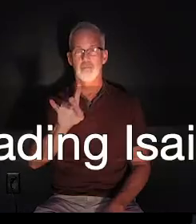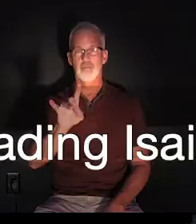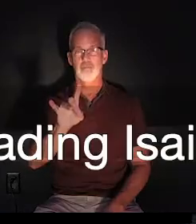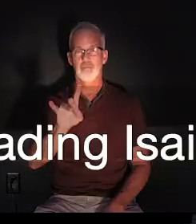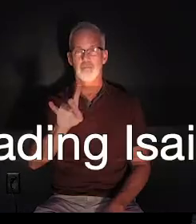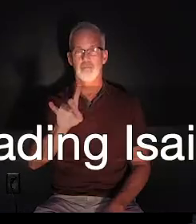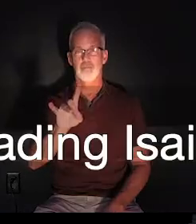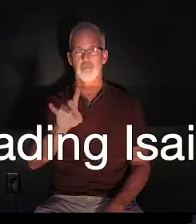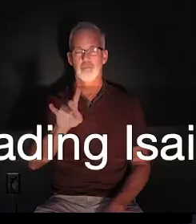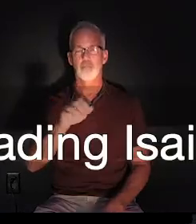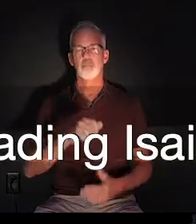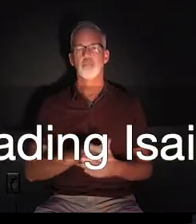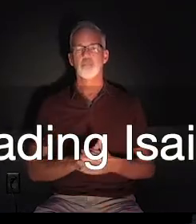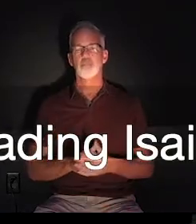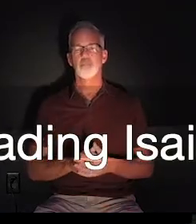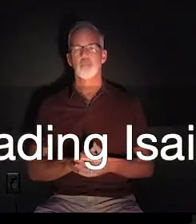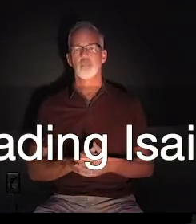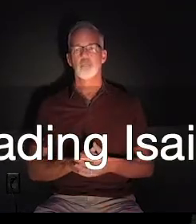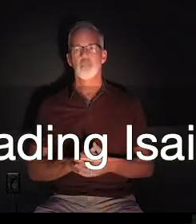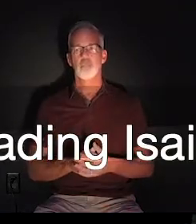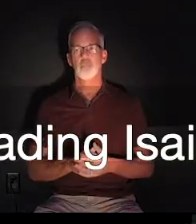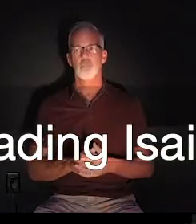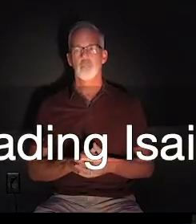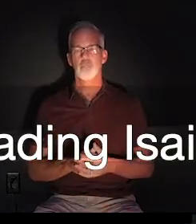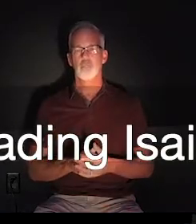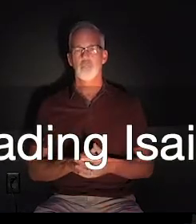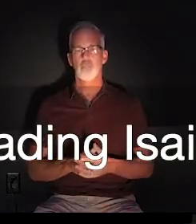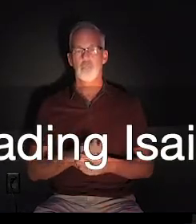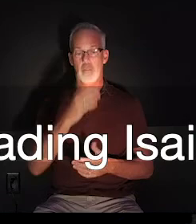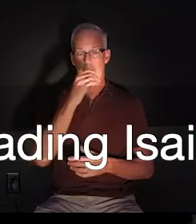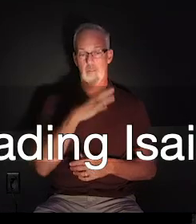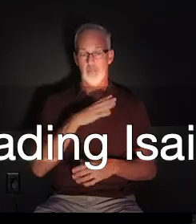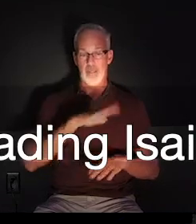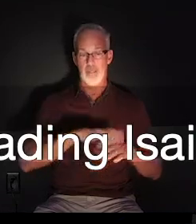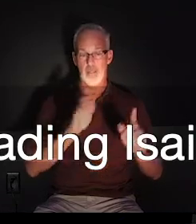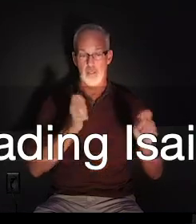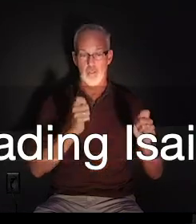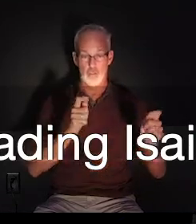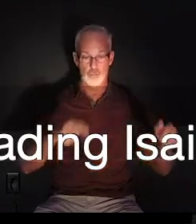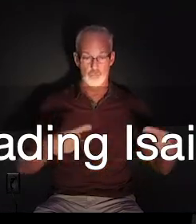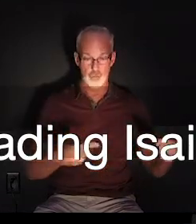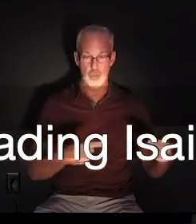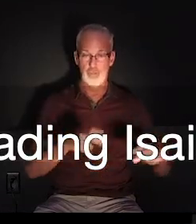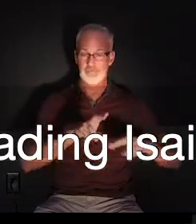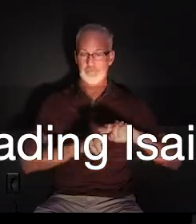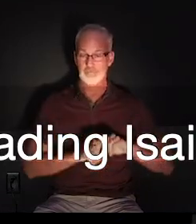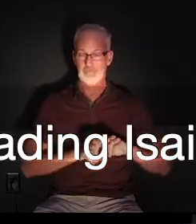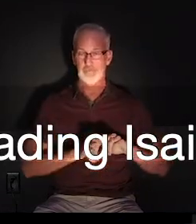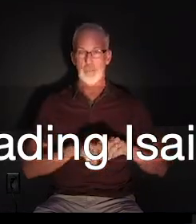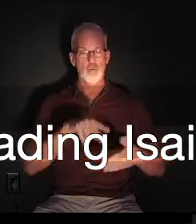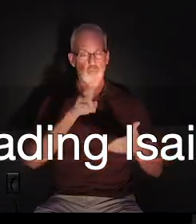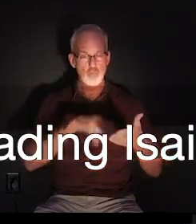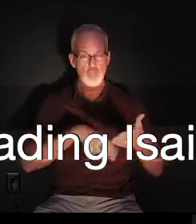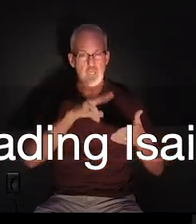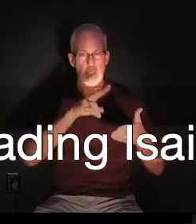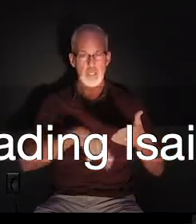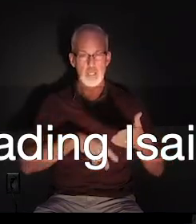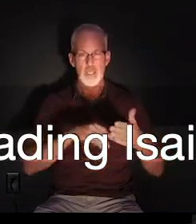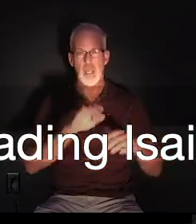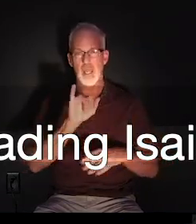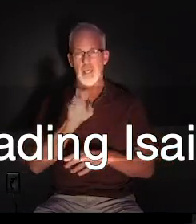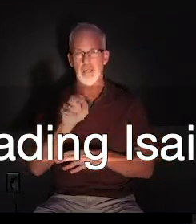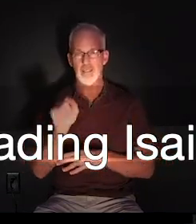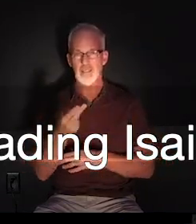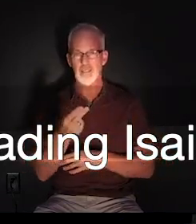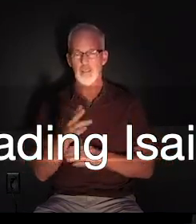And he was running and sitting in his chariot. He was reading Isaiah the prophet.